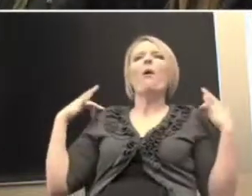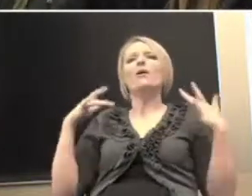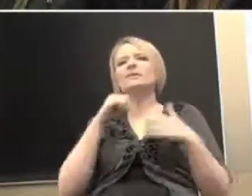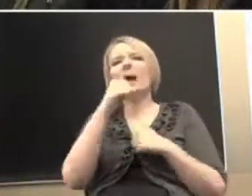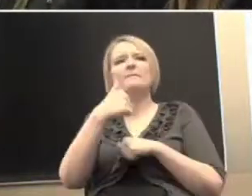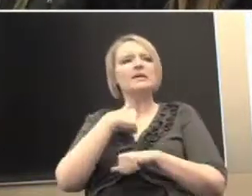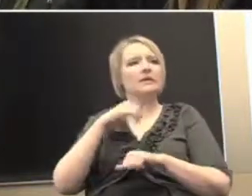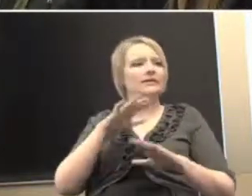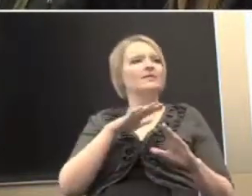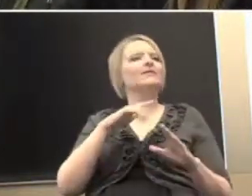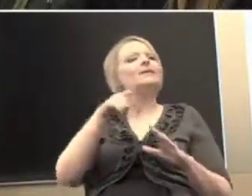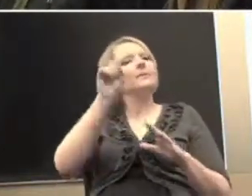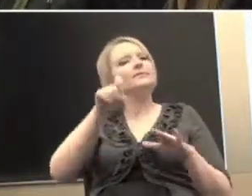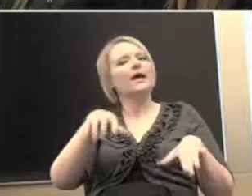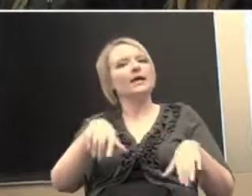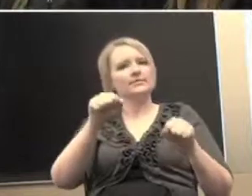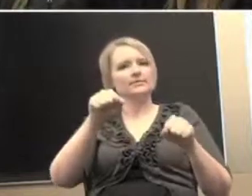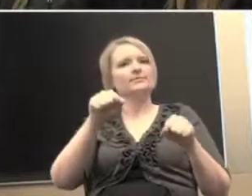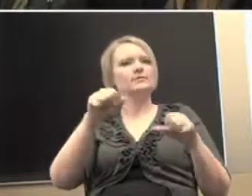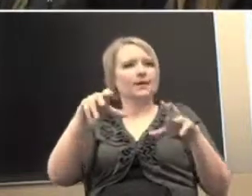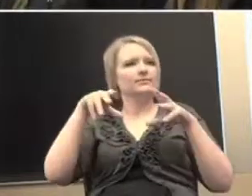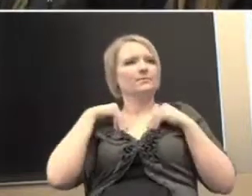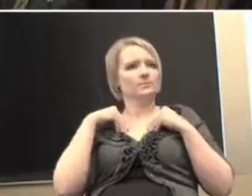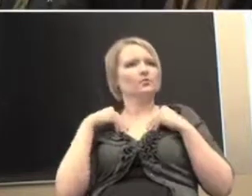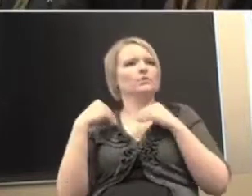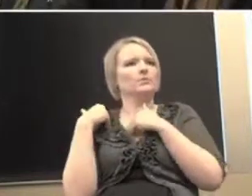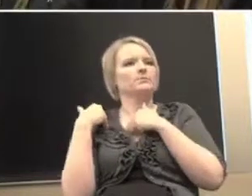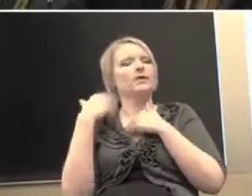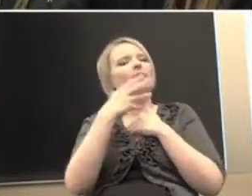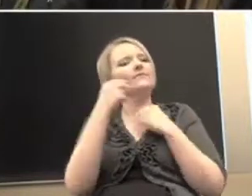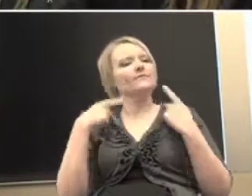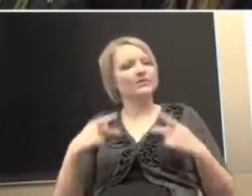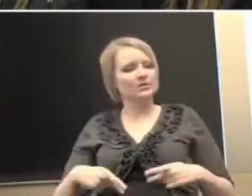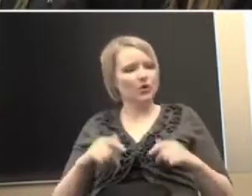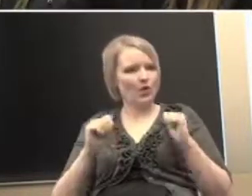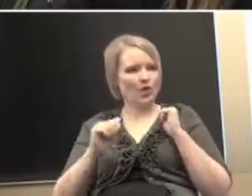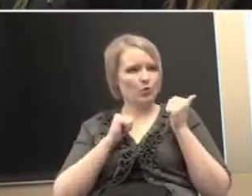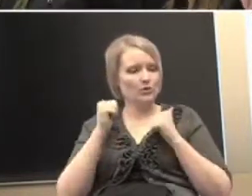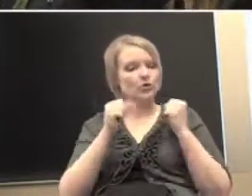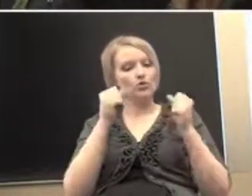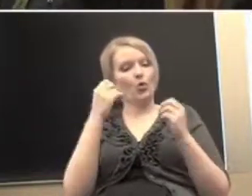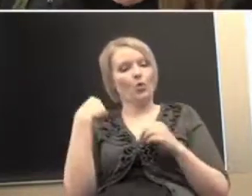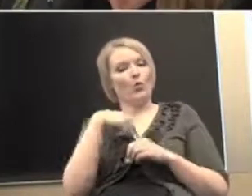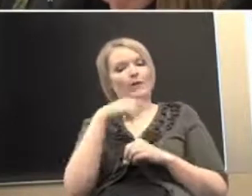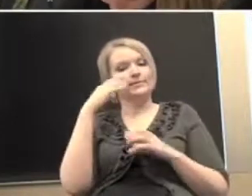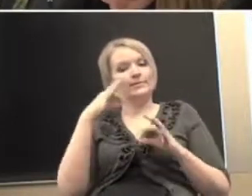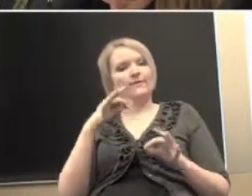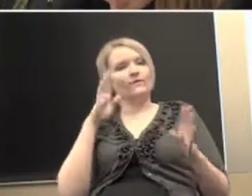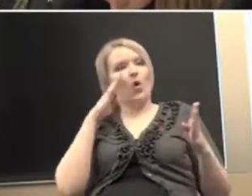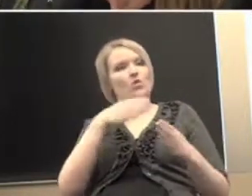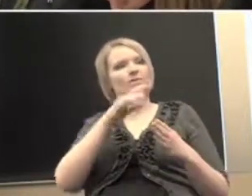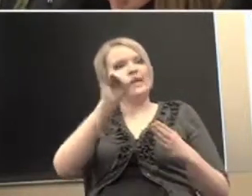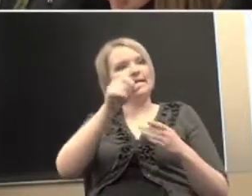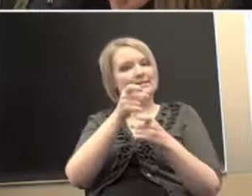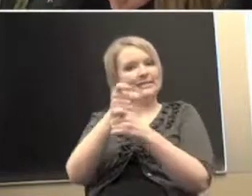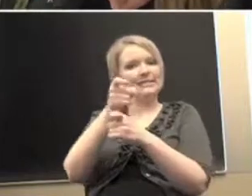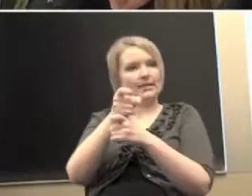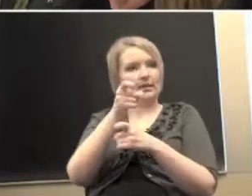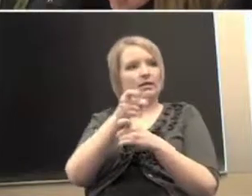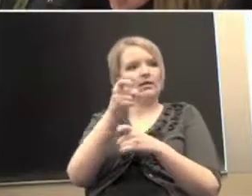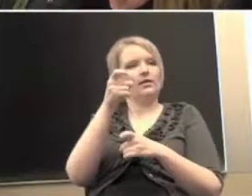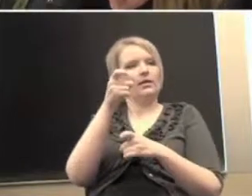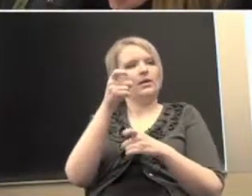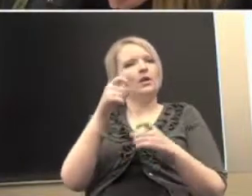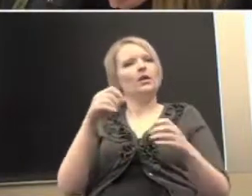lack of taking responsibility, and then the physical aggression. So we decided we would focus on that teasing, taunting to kind of be